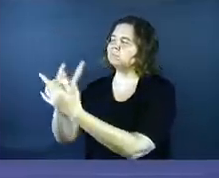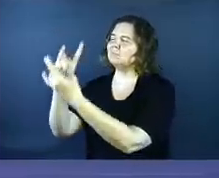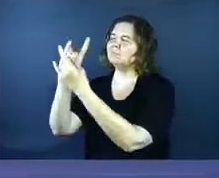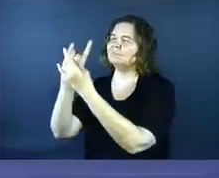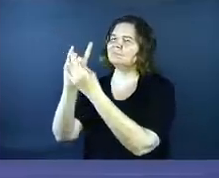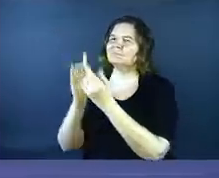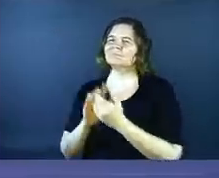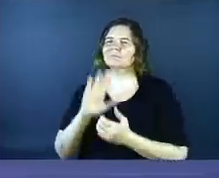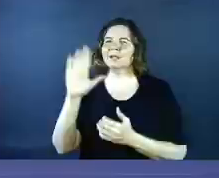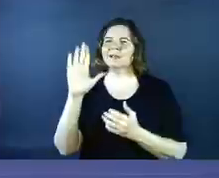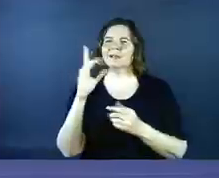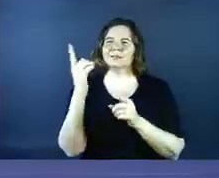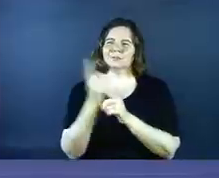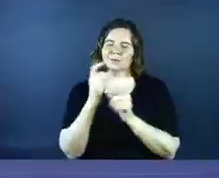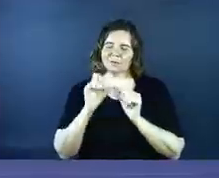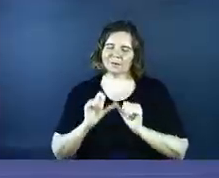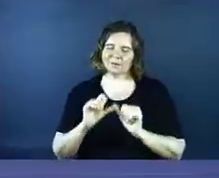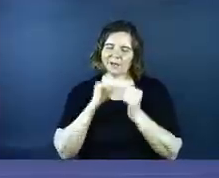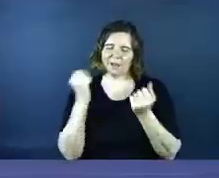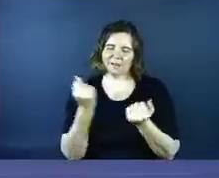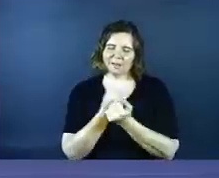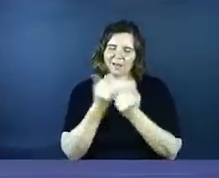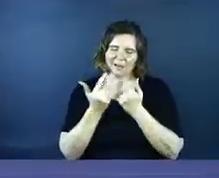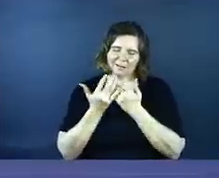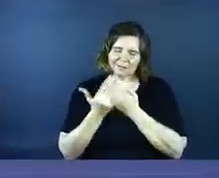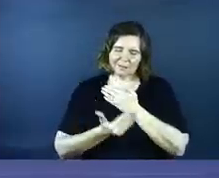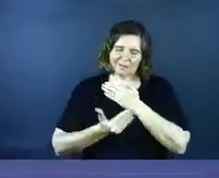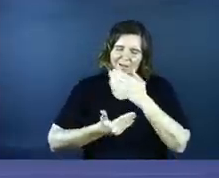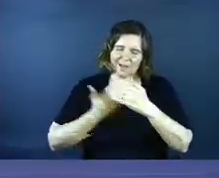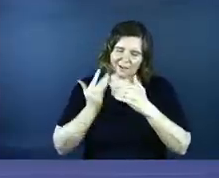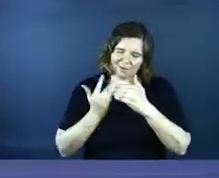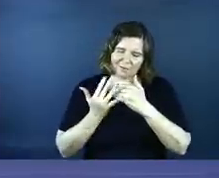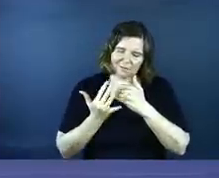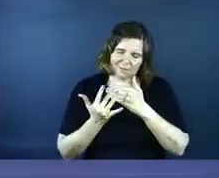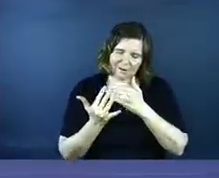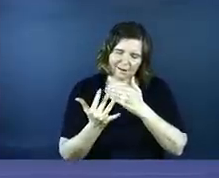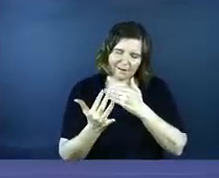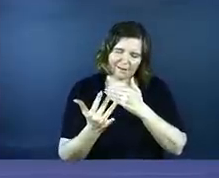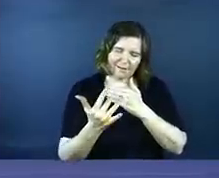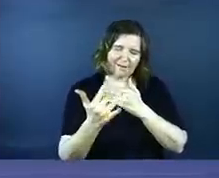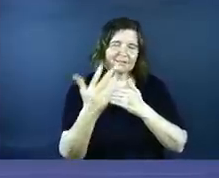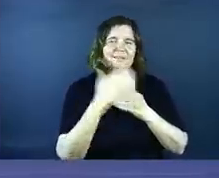home. His righteous love outlasts